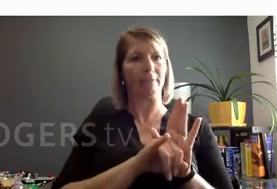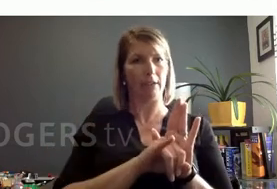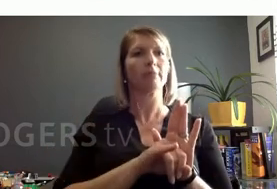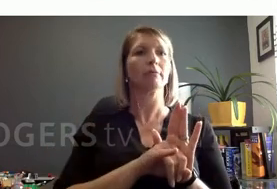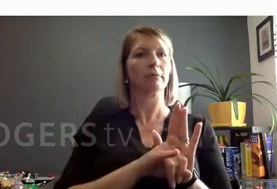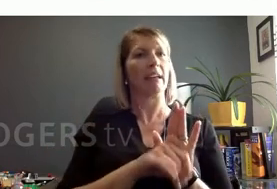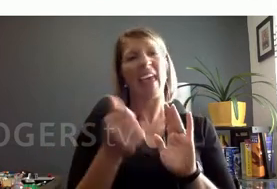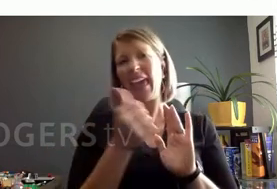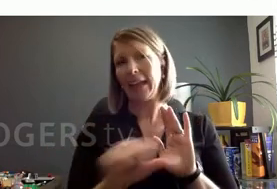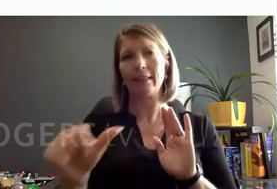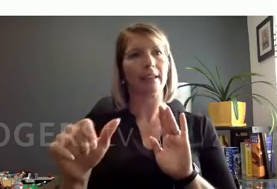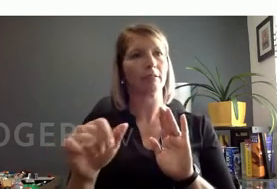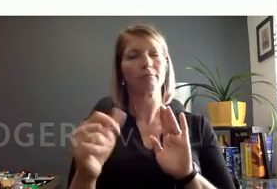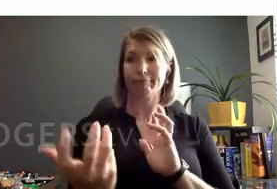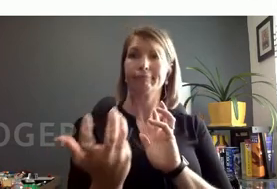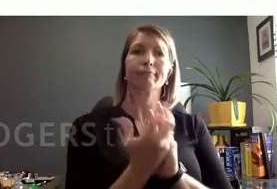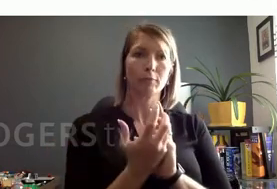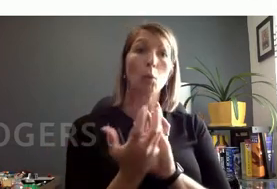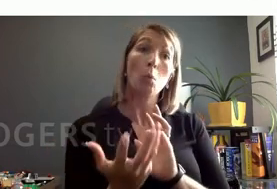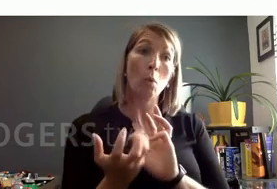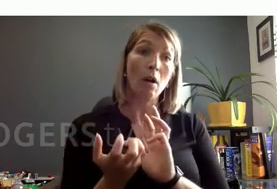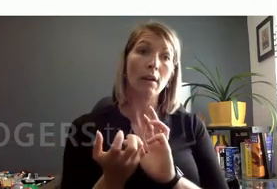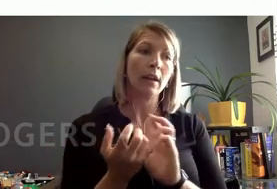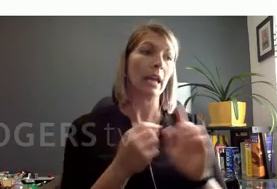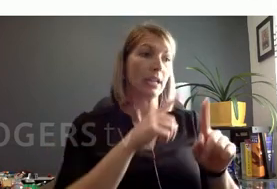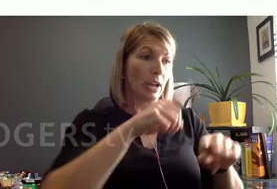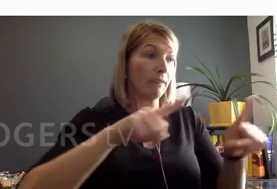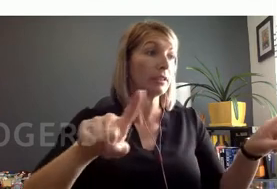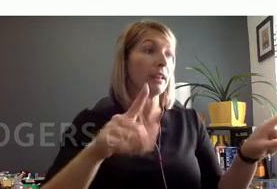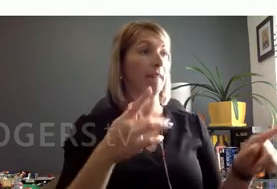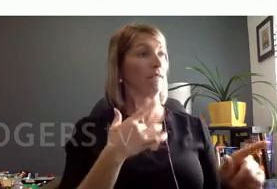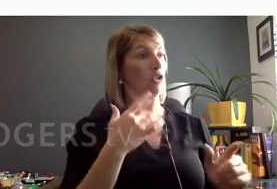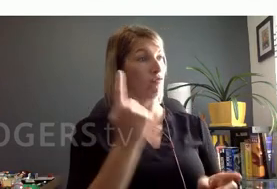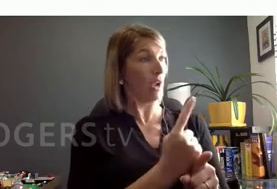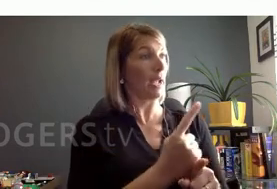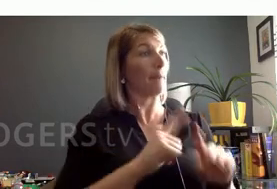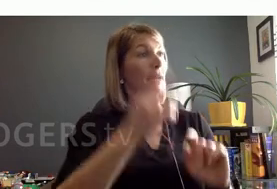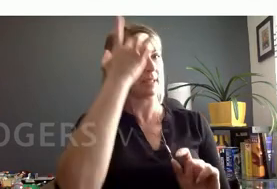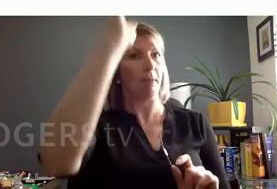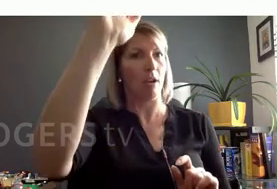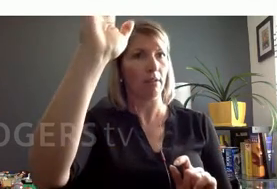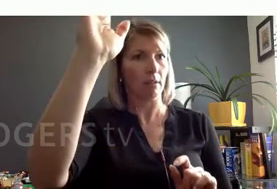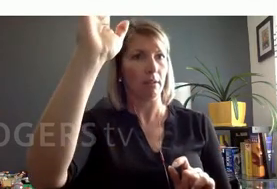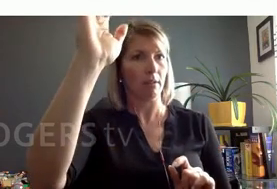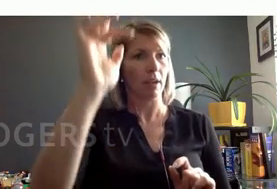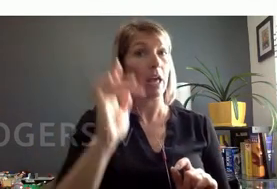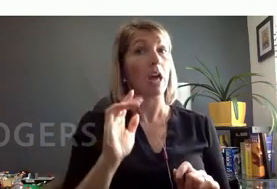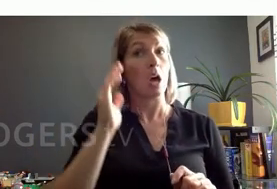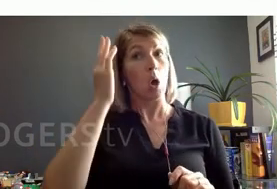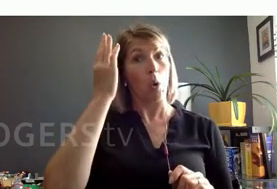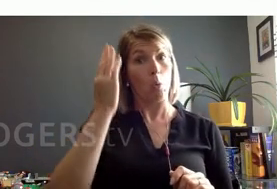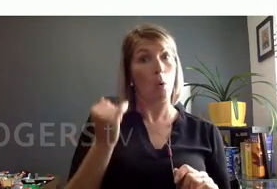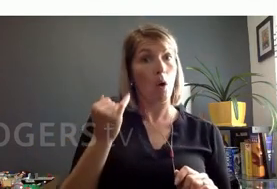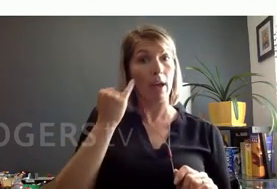embracing diversity is and multiculturalism is not just the right thing to do, but the smart thing to do. Yeah. It does have direct impact back on